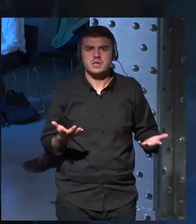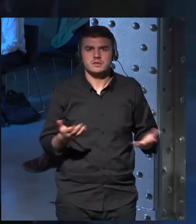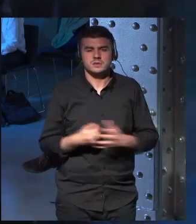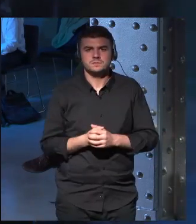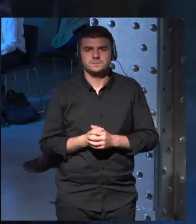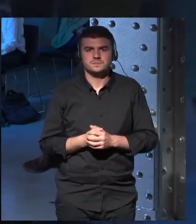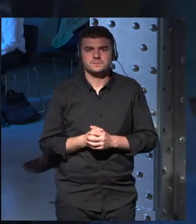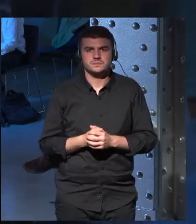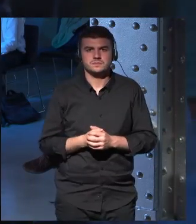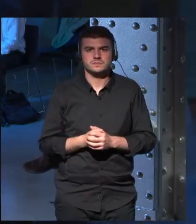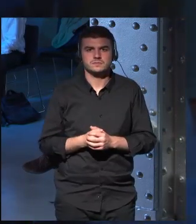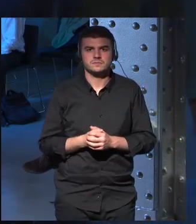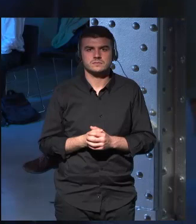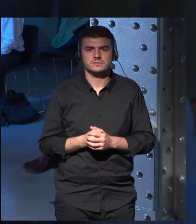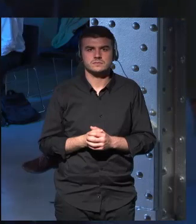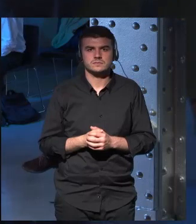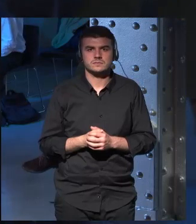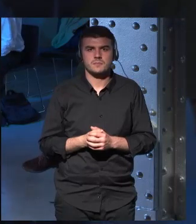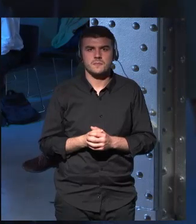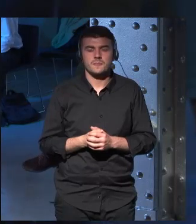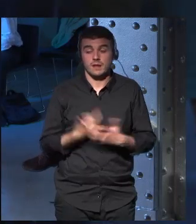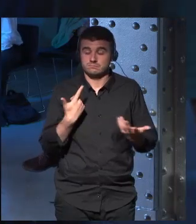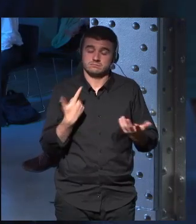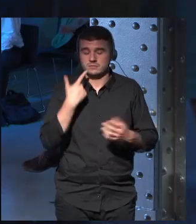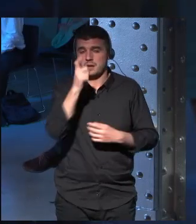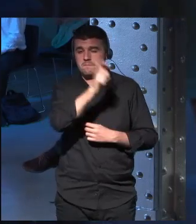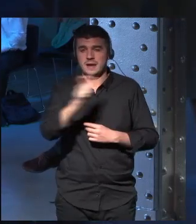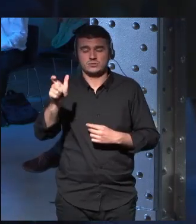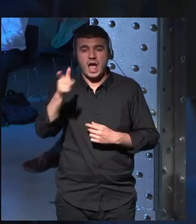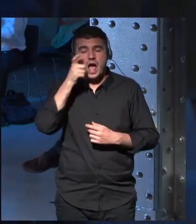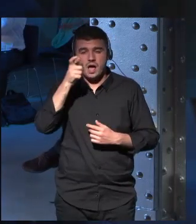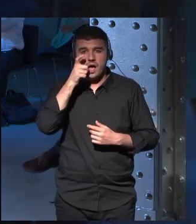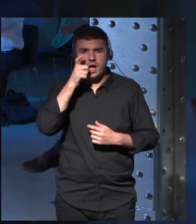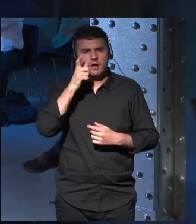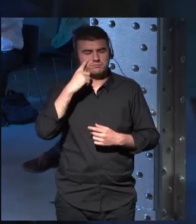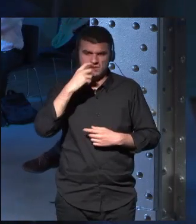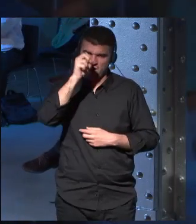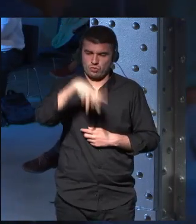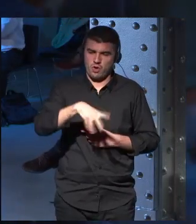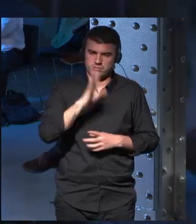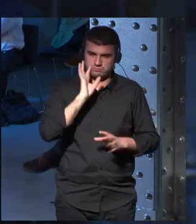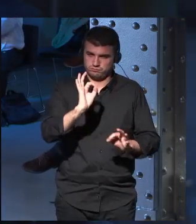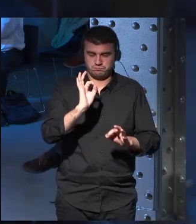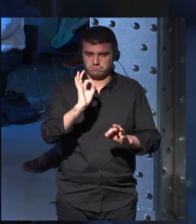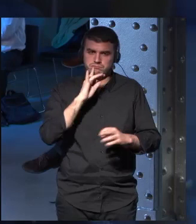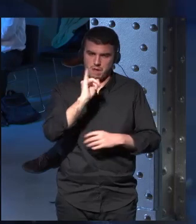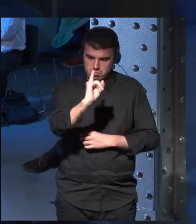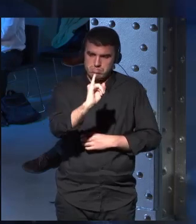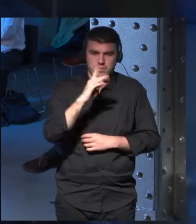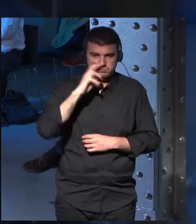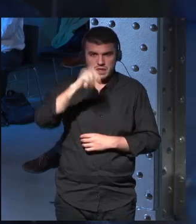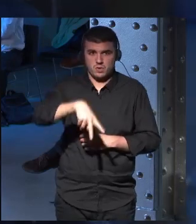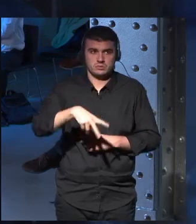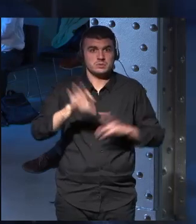The villagers indeed do have a point. By providing a home for the wild cats and